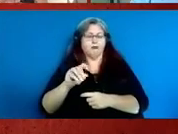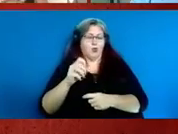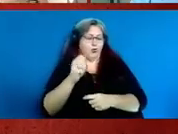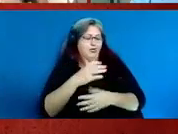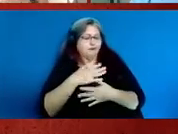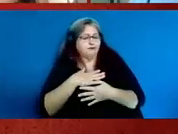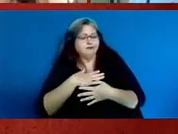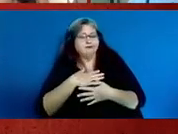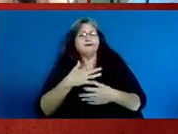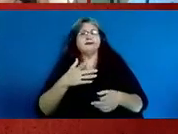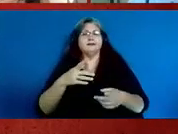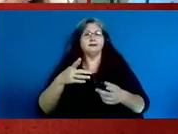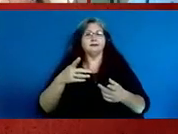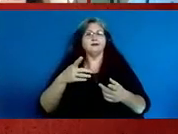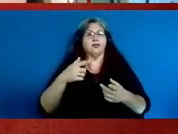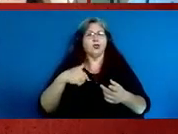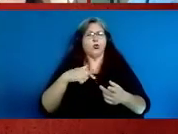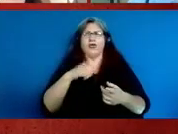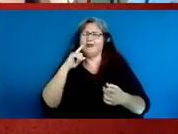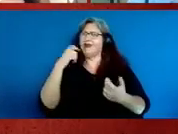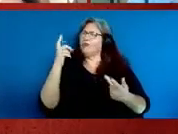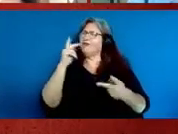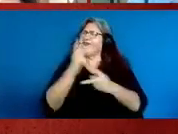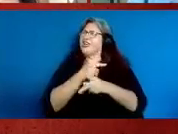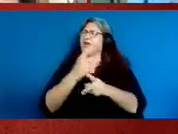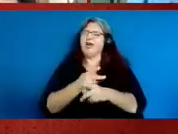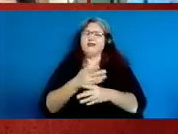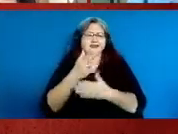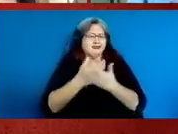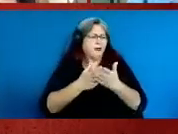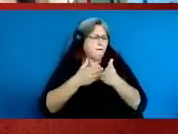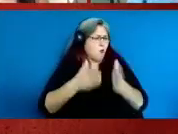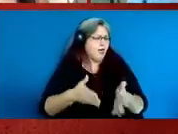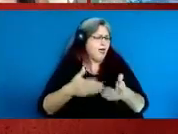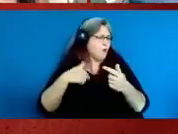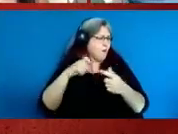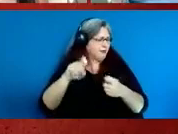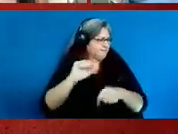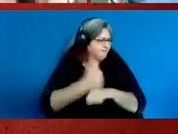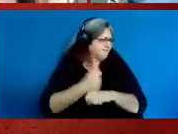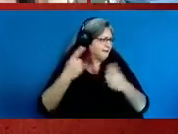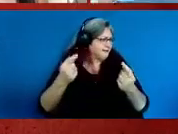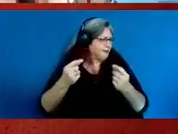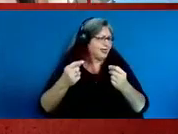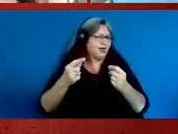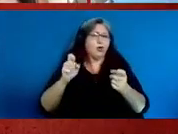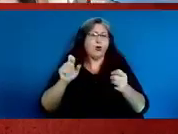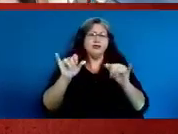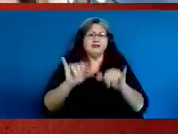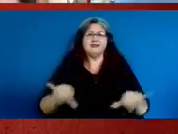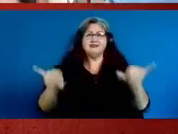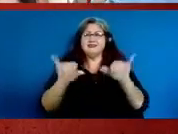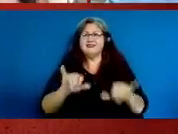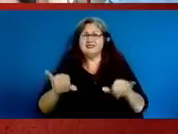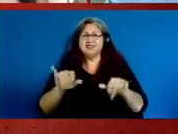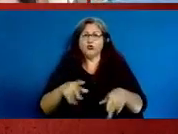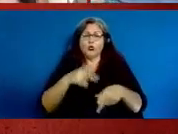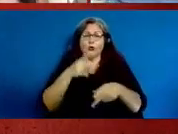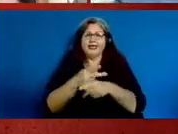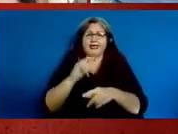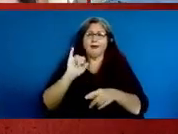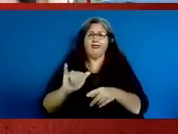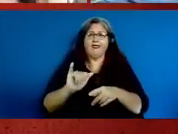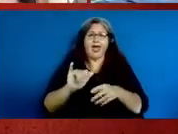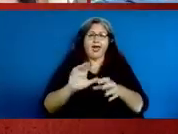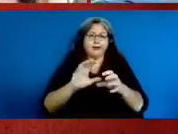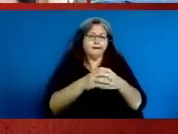said, we got to do something, something. We can't be just in this niche, in